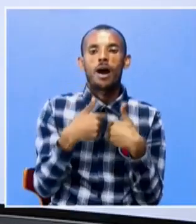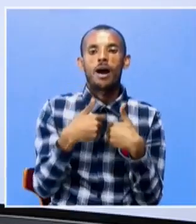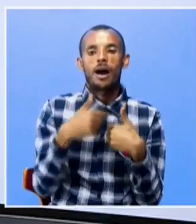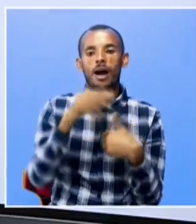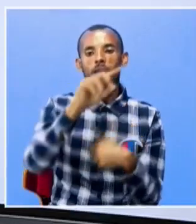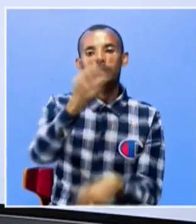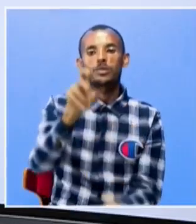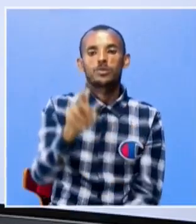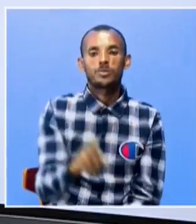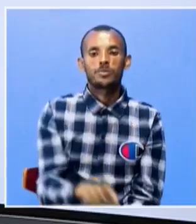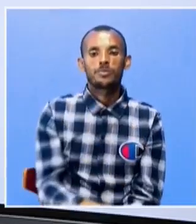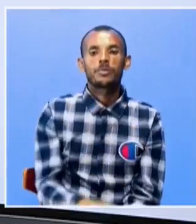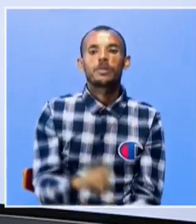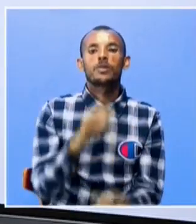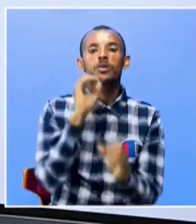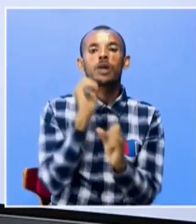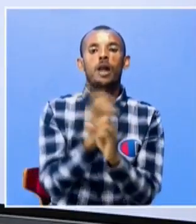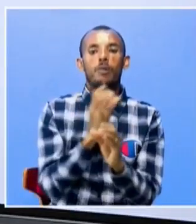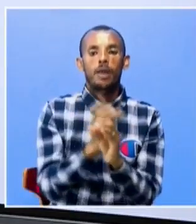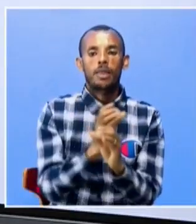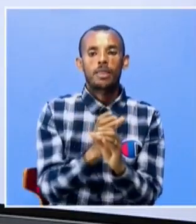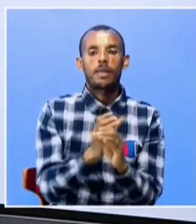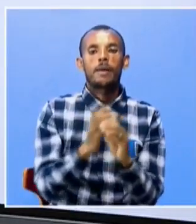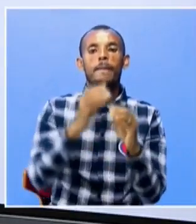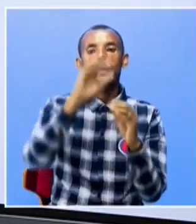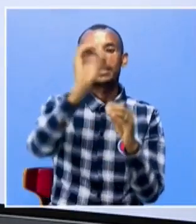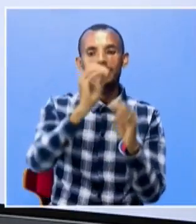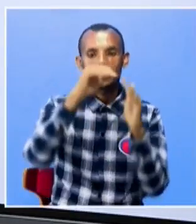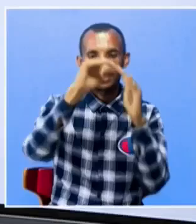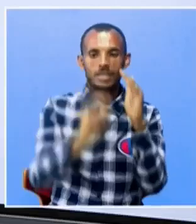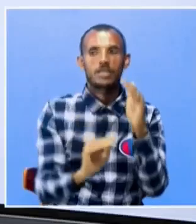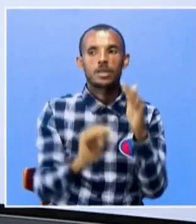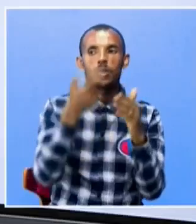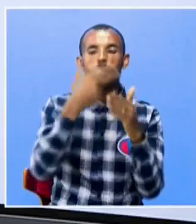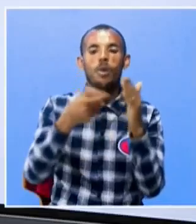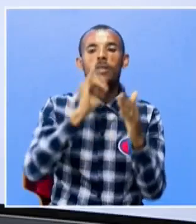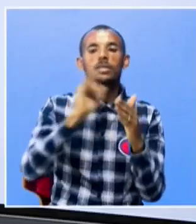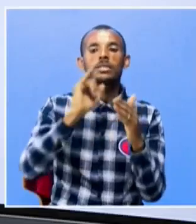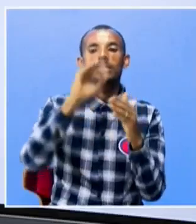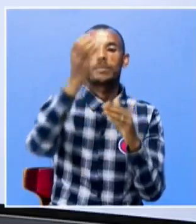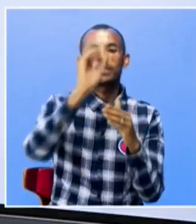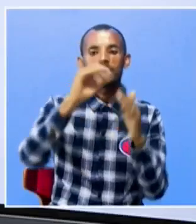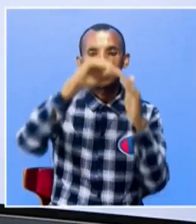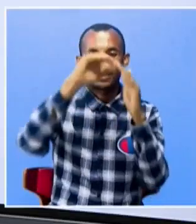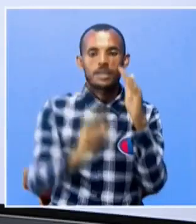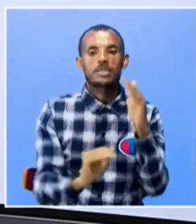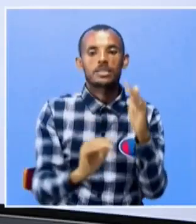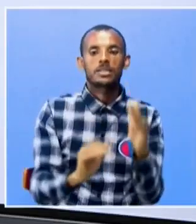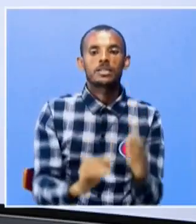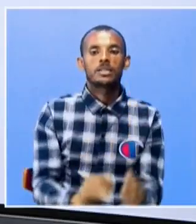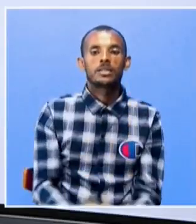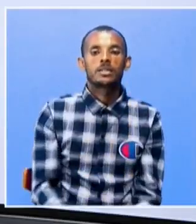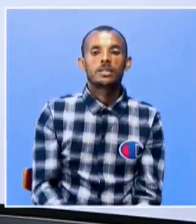asked to calculate percent decrease, what is a percent decrease from